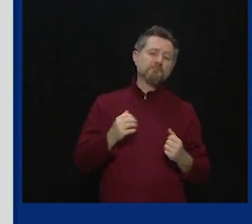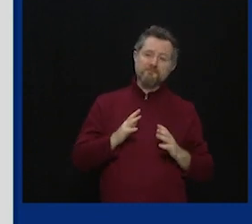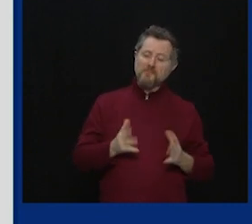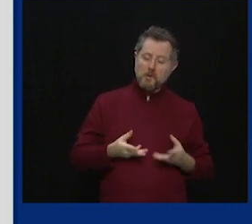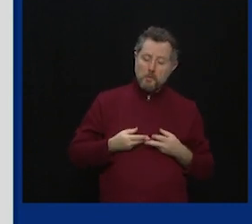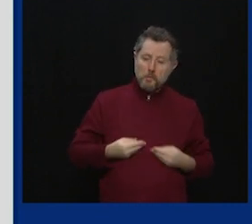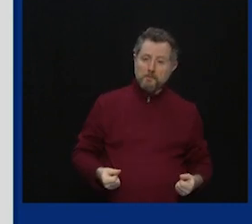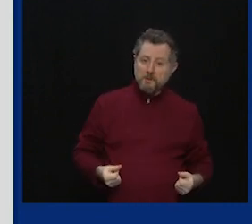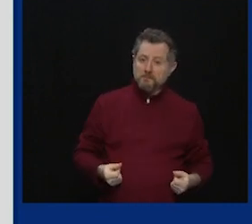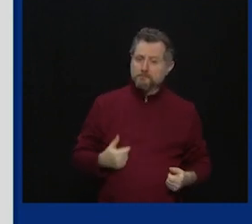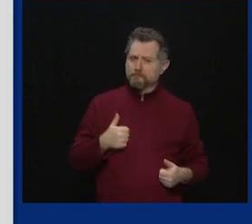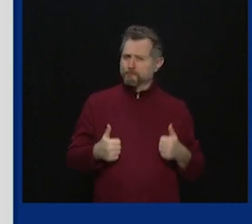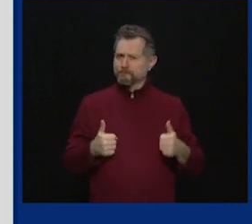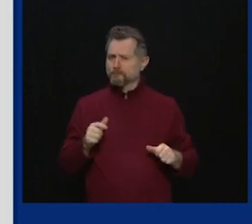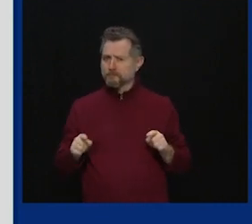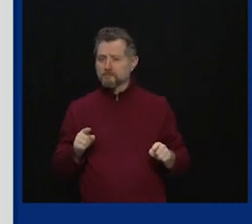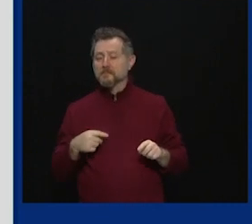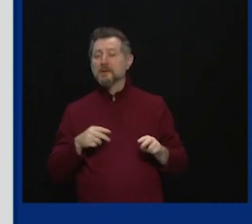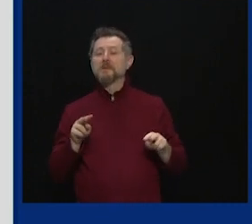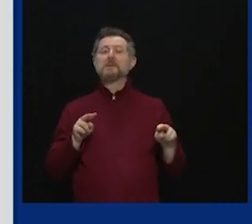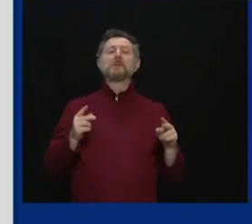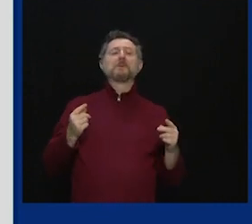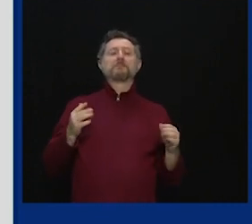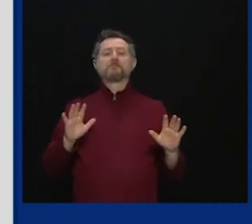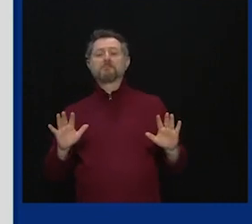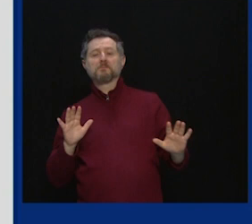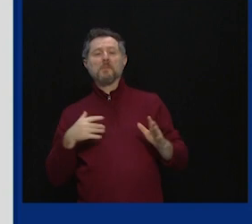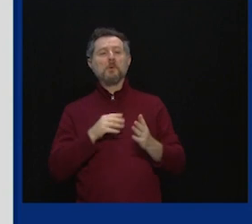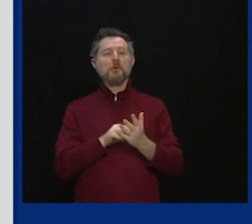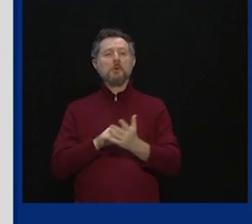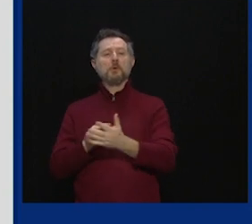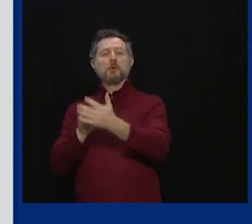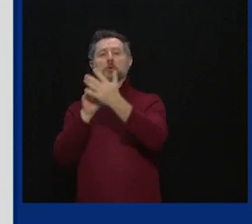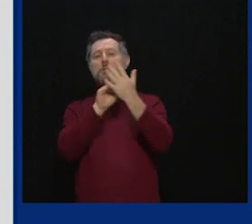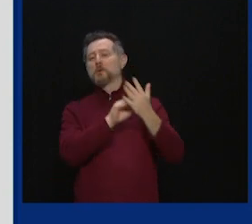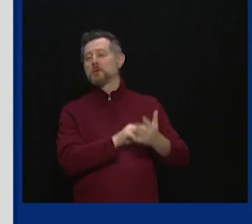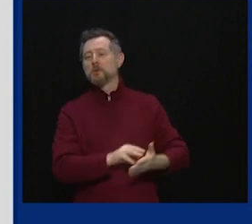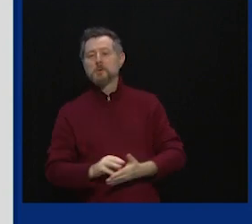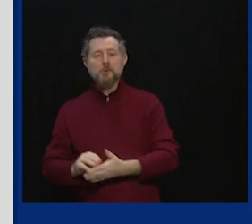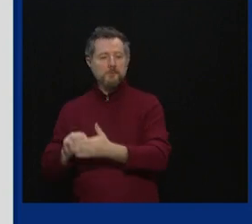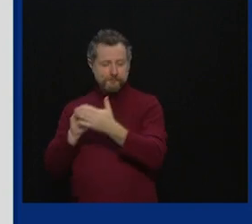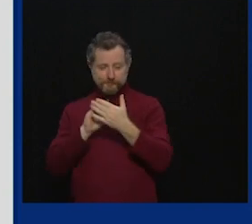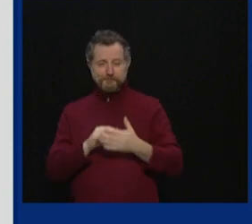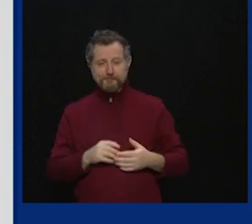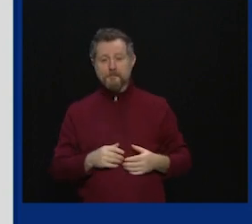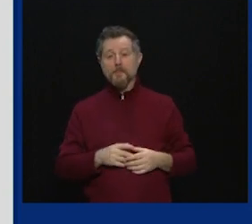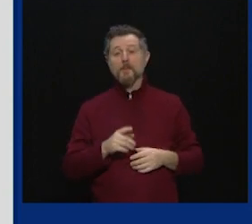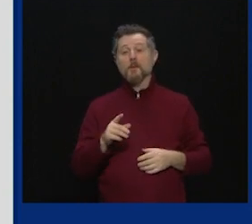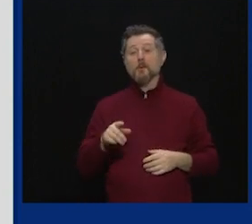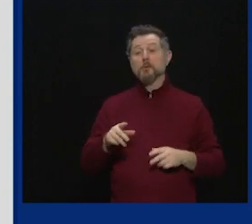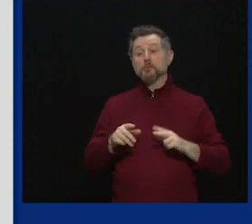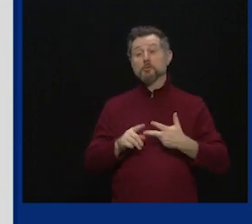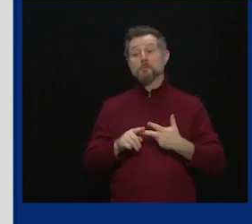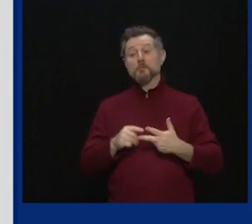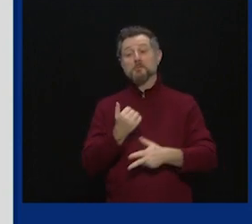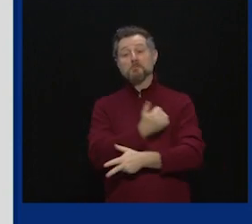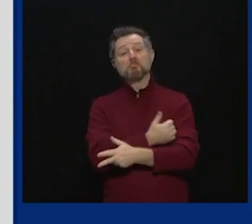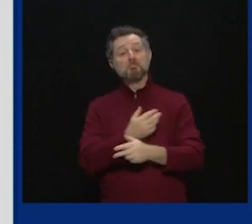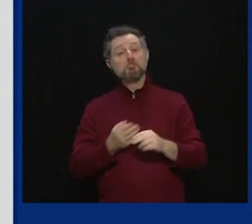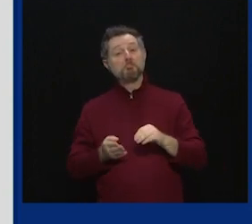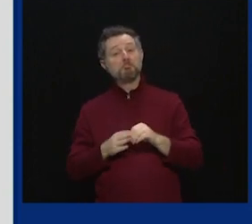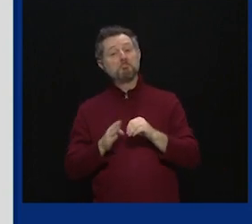around the world and in other parts of our country. So we're still learning a great deal about this. Boosters starting to tick up. We have 50%